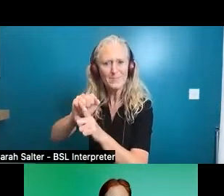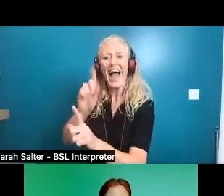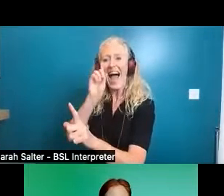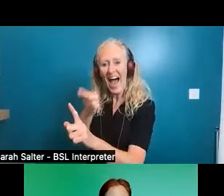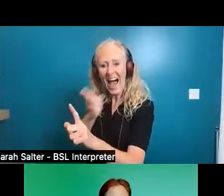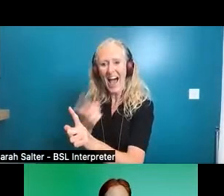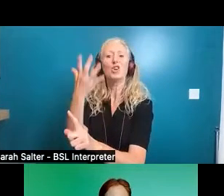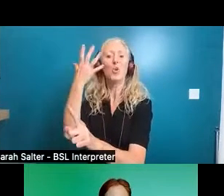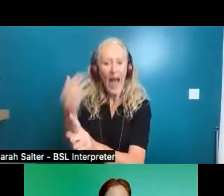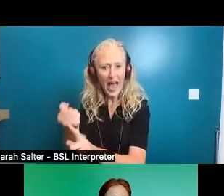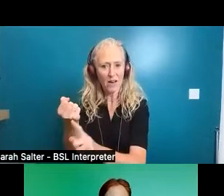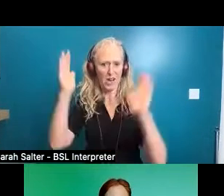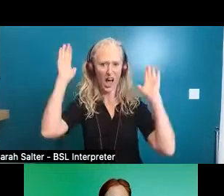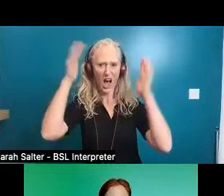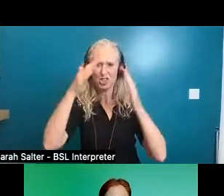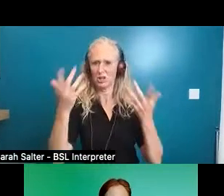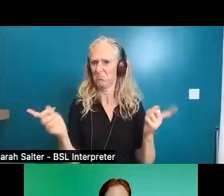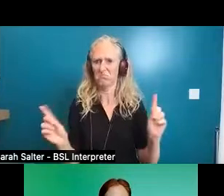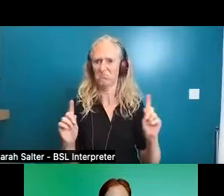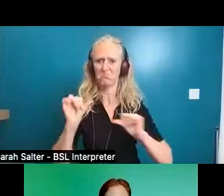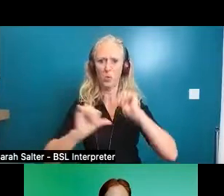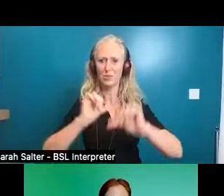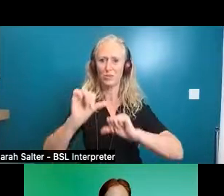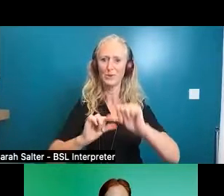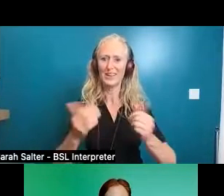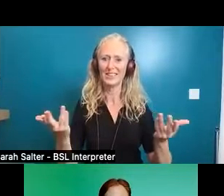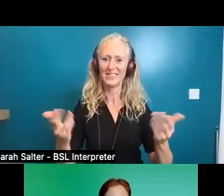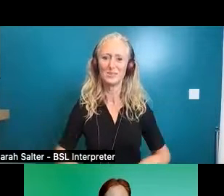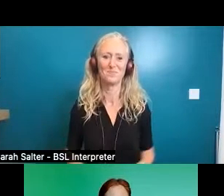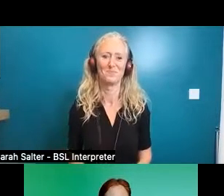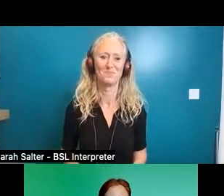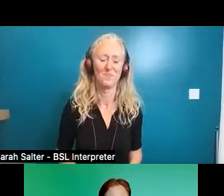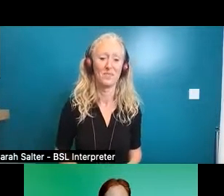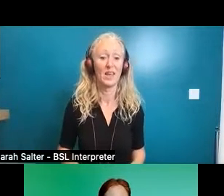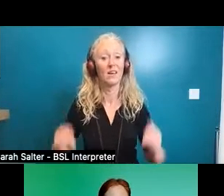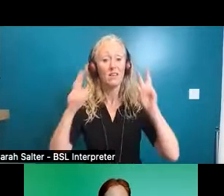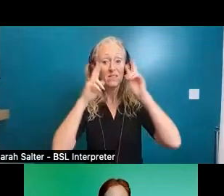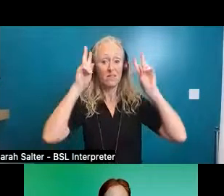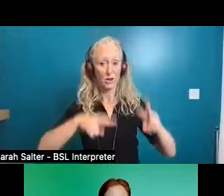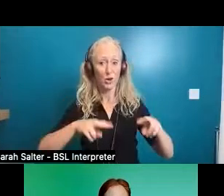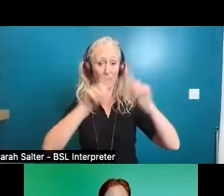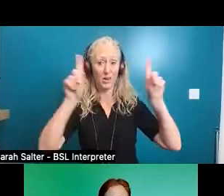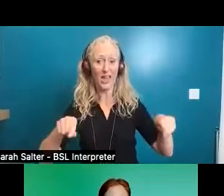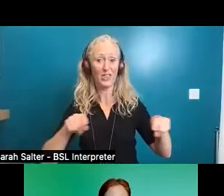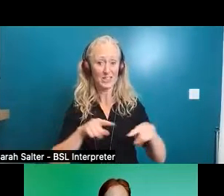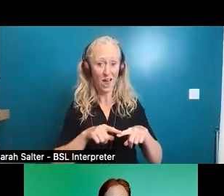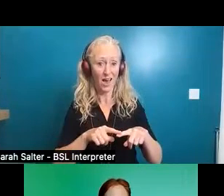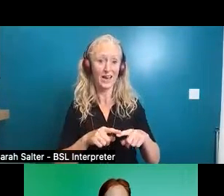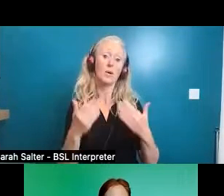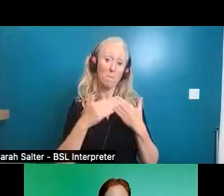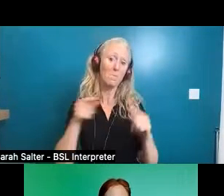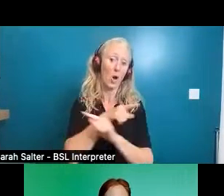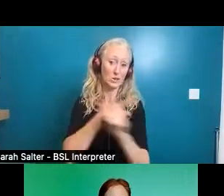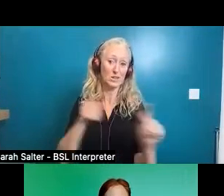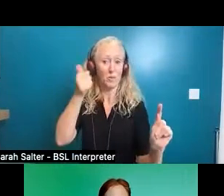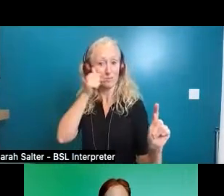And well, I imagine most of you have walked this path. You have a child, classically, certainly with Usher